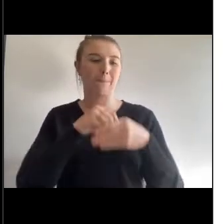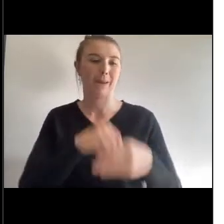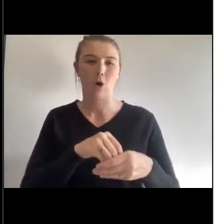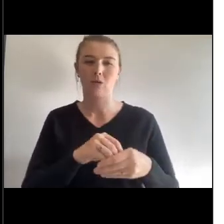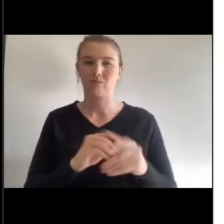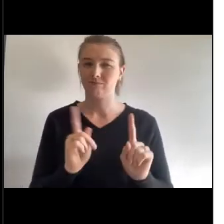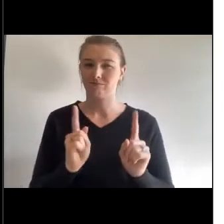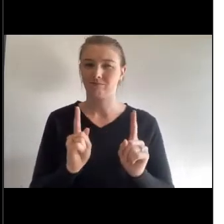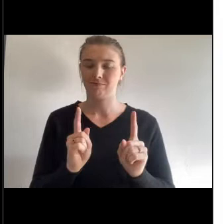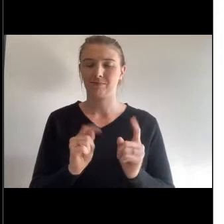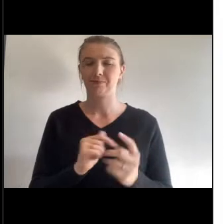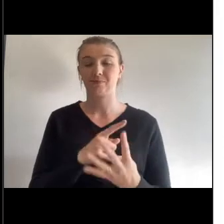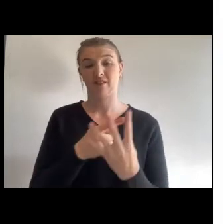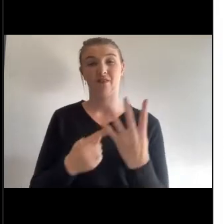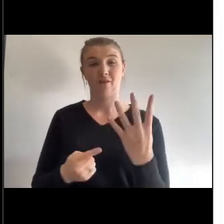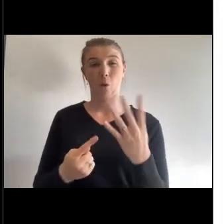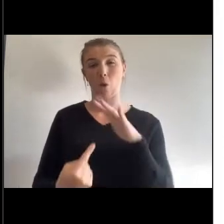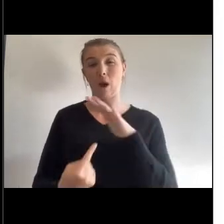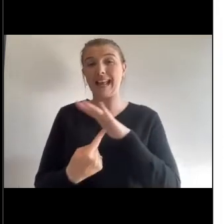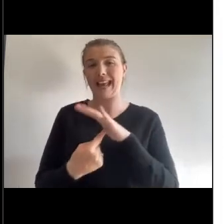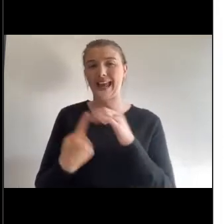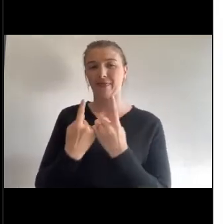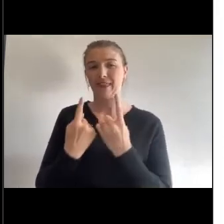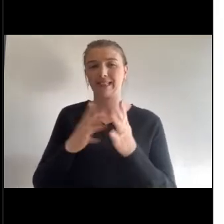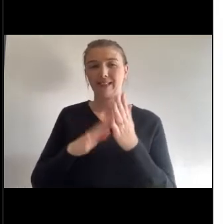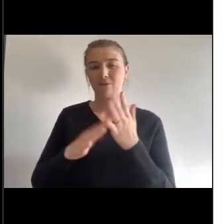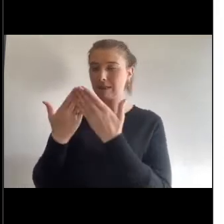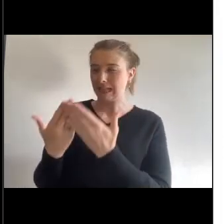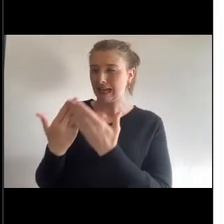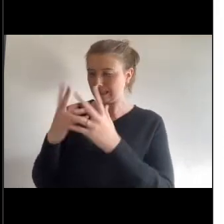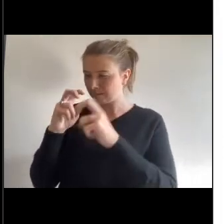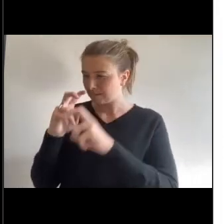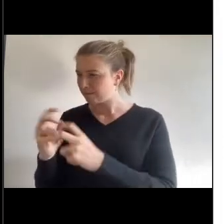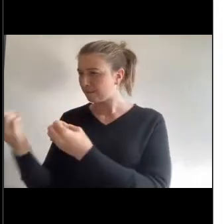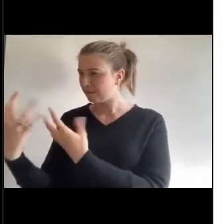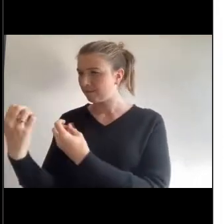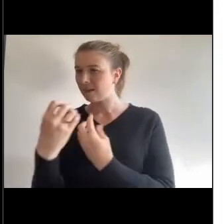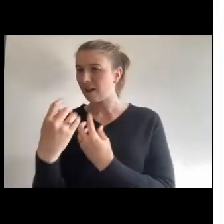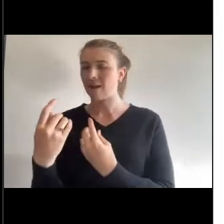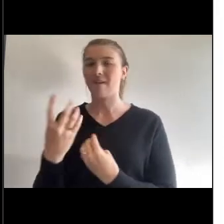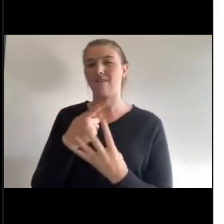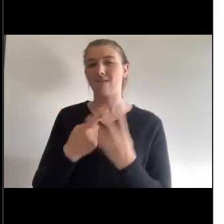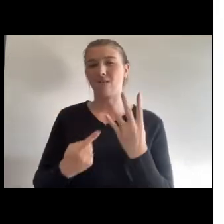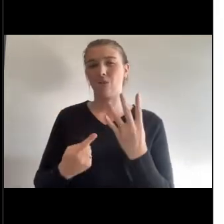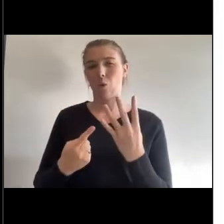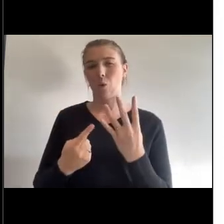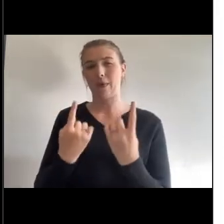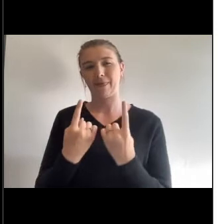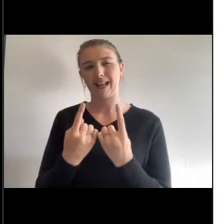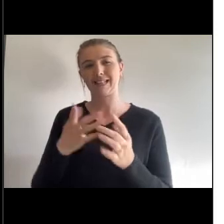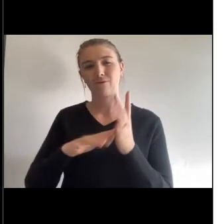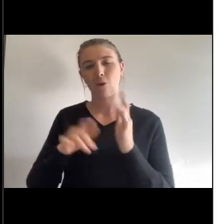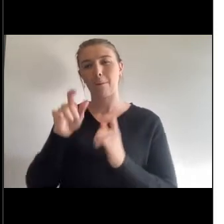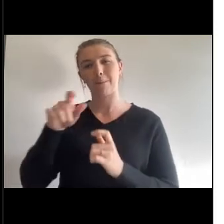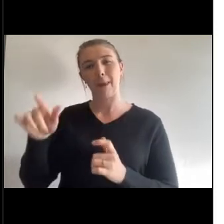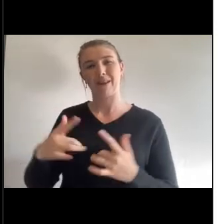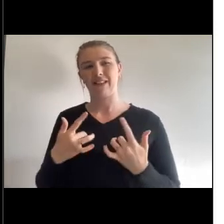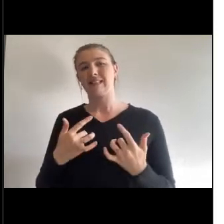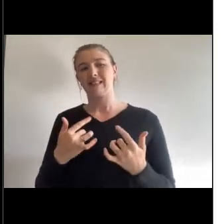key messages that emerged from the study from those chemists who said they sometimes felt like they didn't